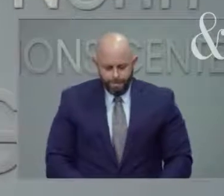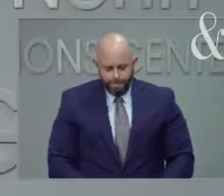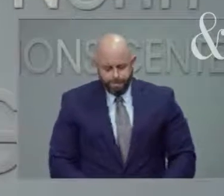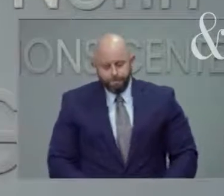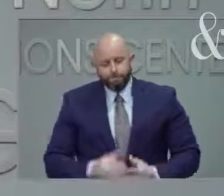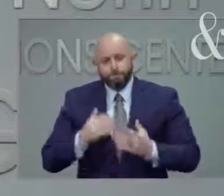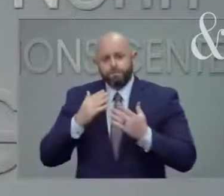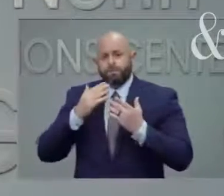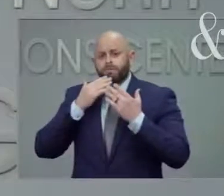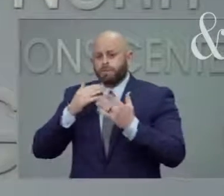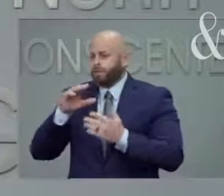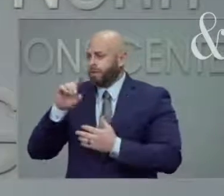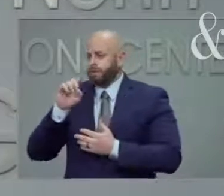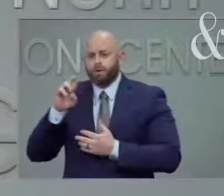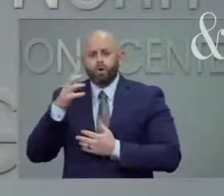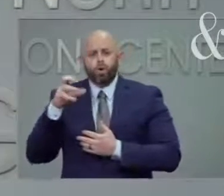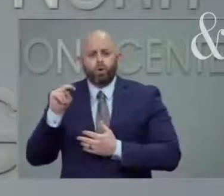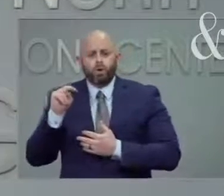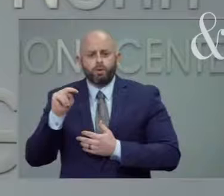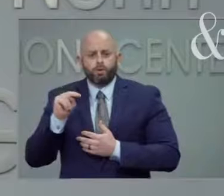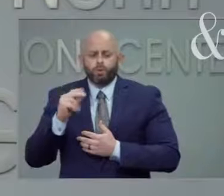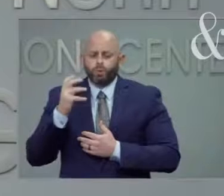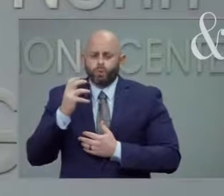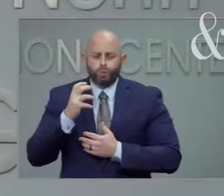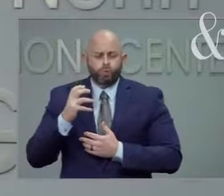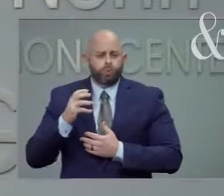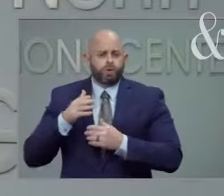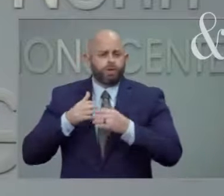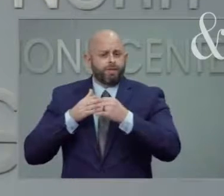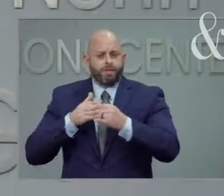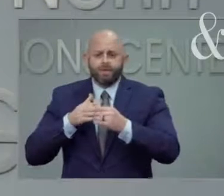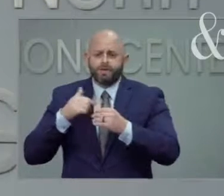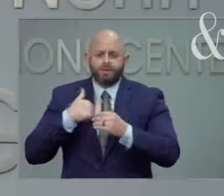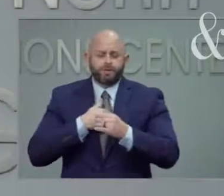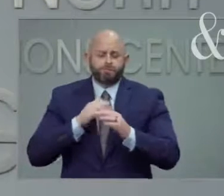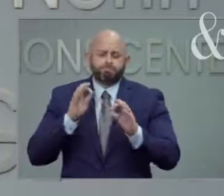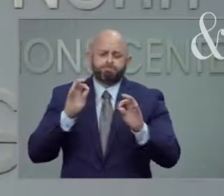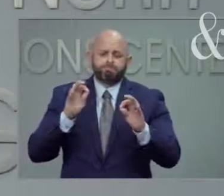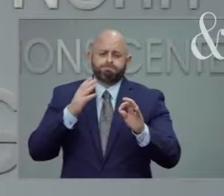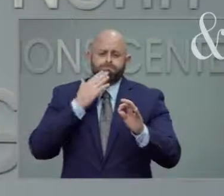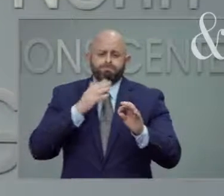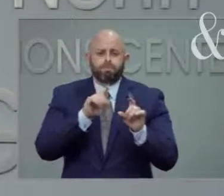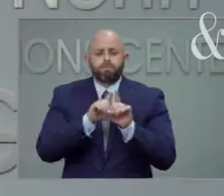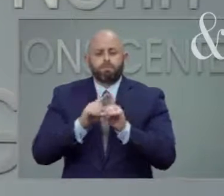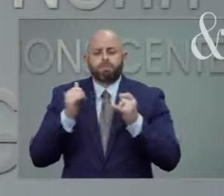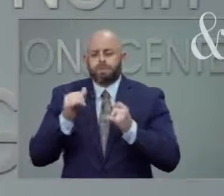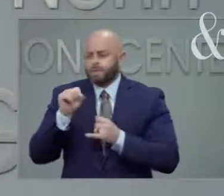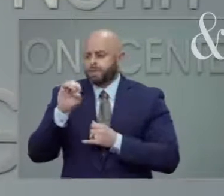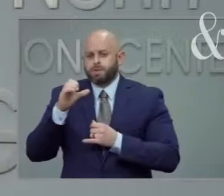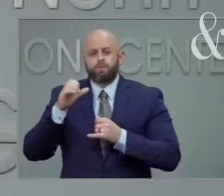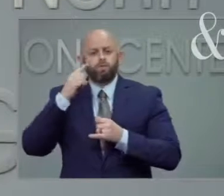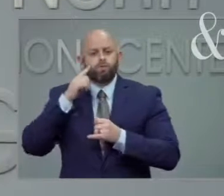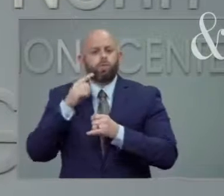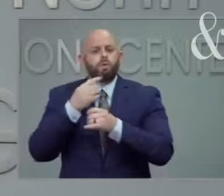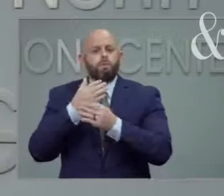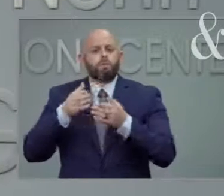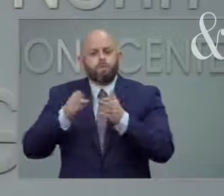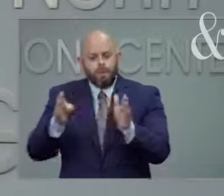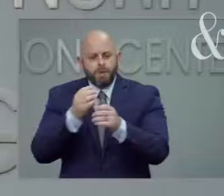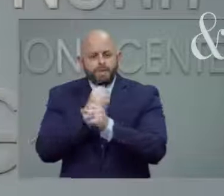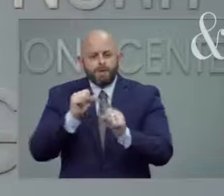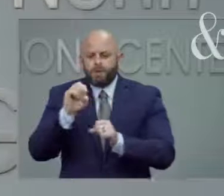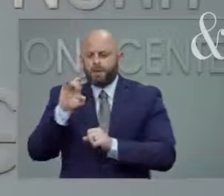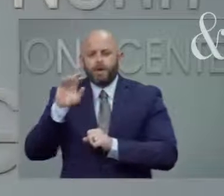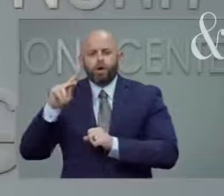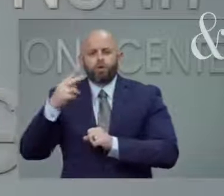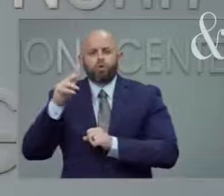Thanks, Dr. Cohen. Your leadership is really appreciated. Also with me today is our Secretary of Public Safety, Eric Cooks.